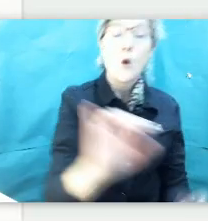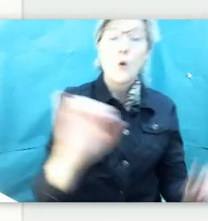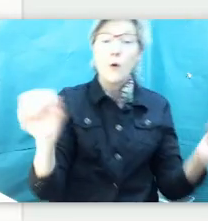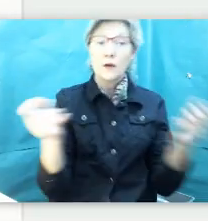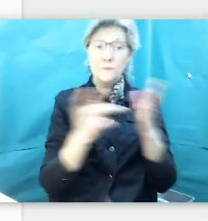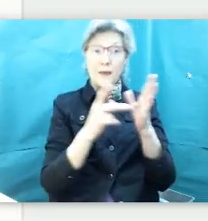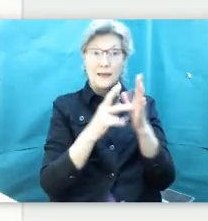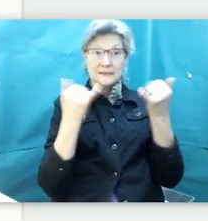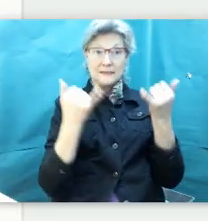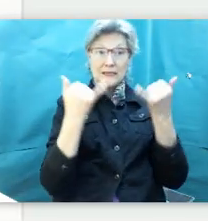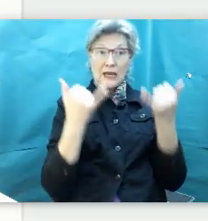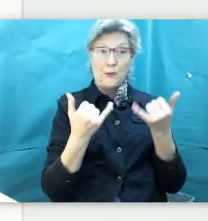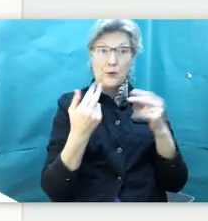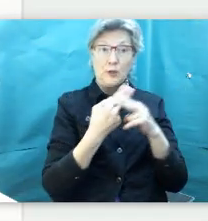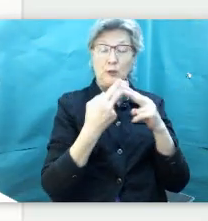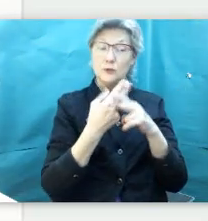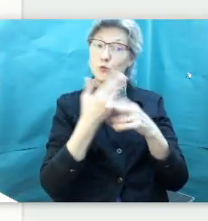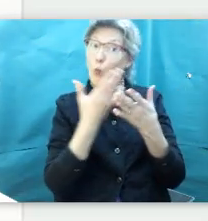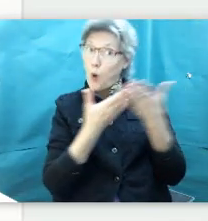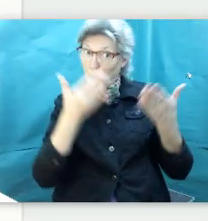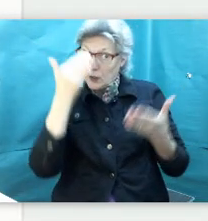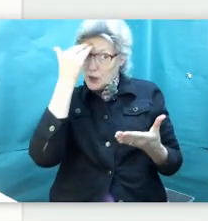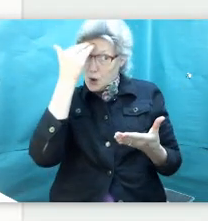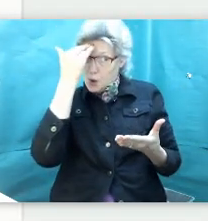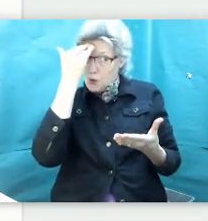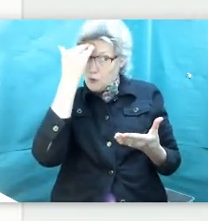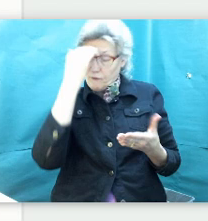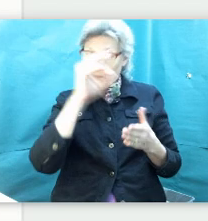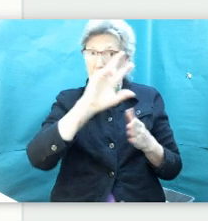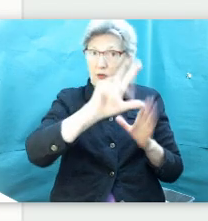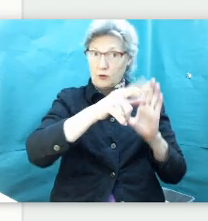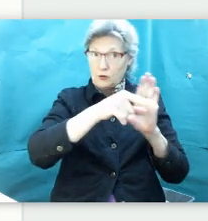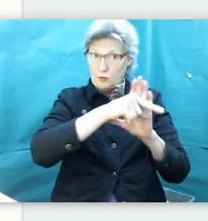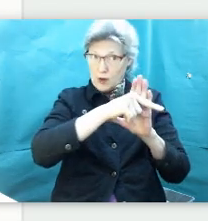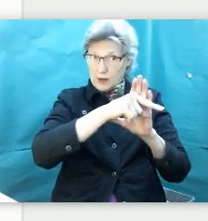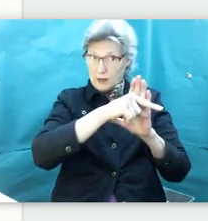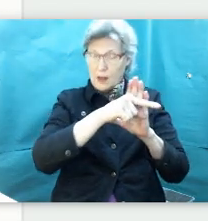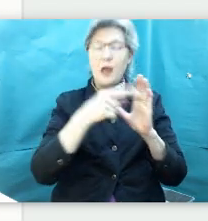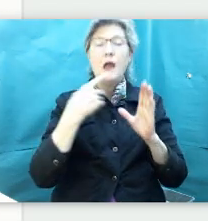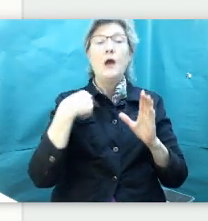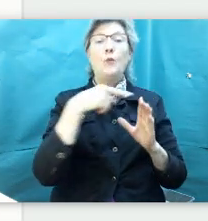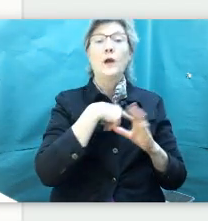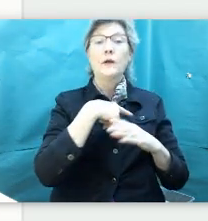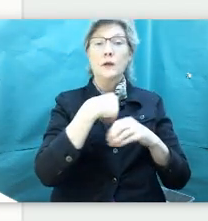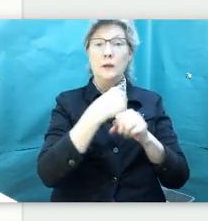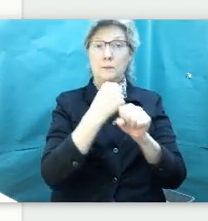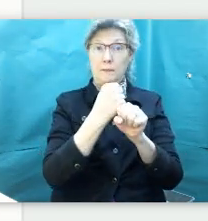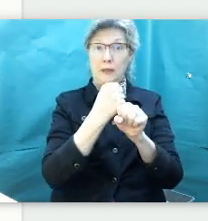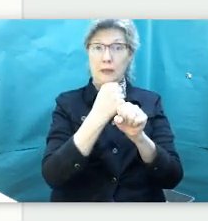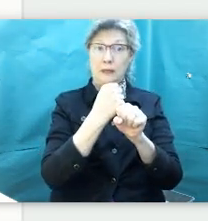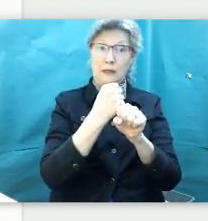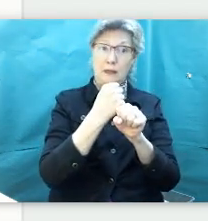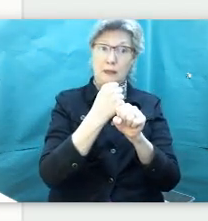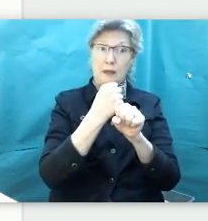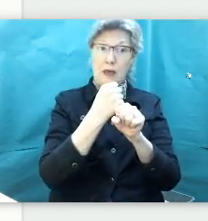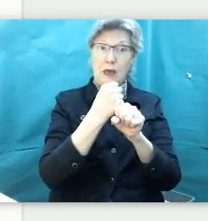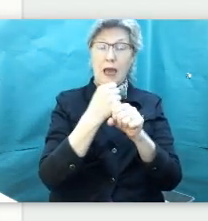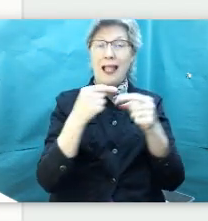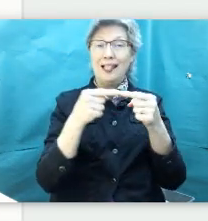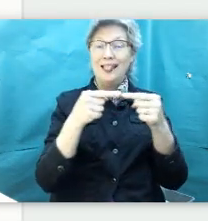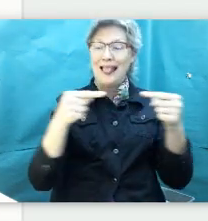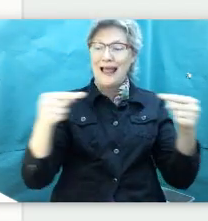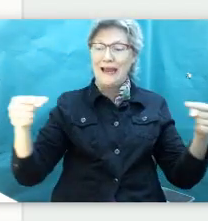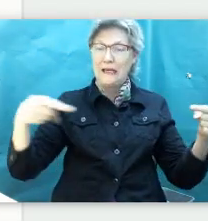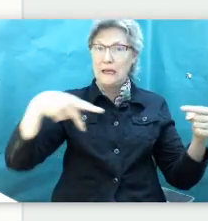today we're going to use our knowledge from third grade and we are going to make and interpret line plots